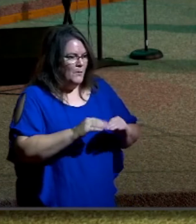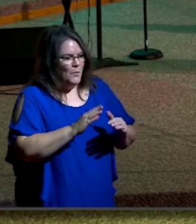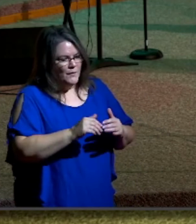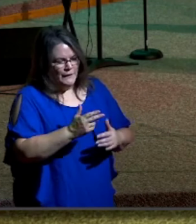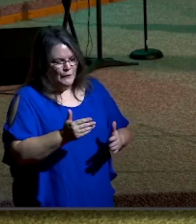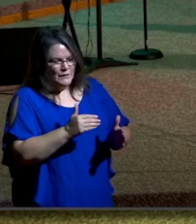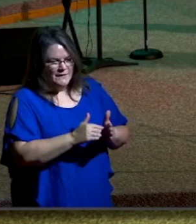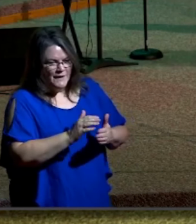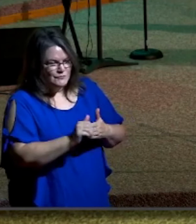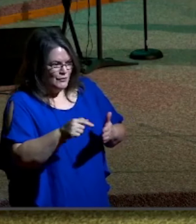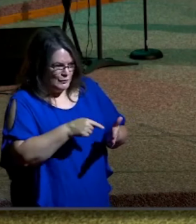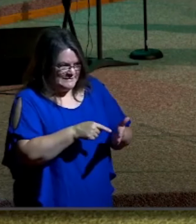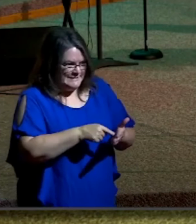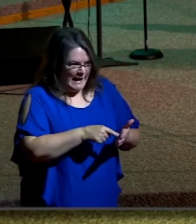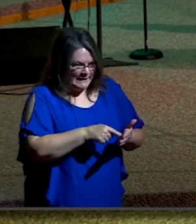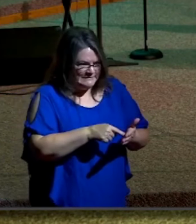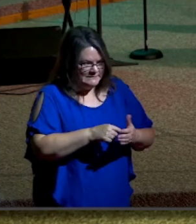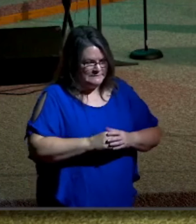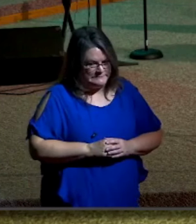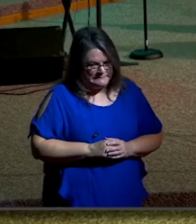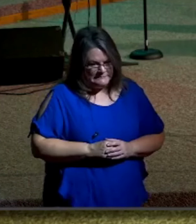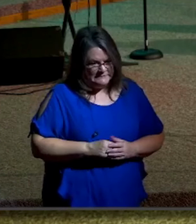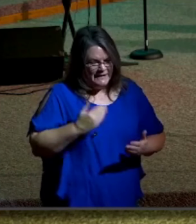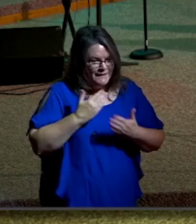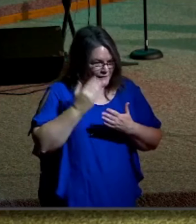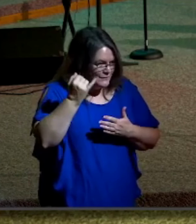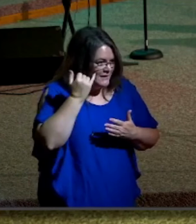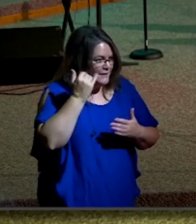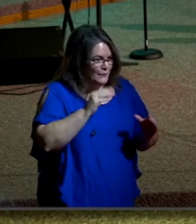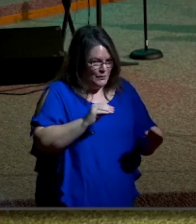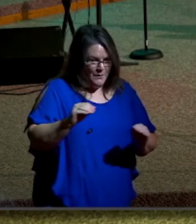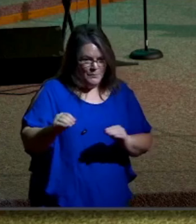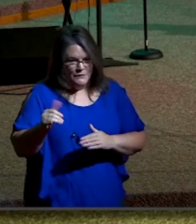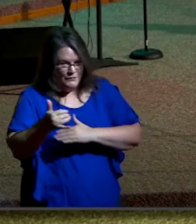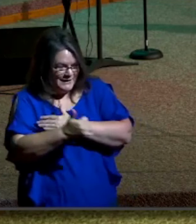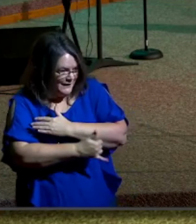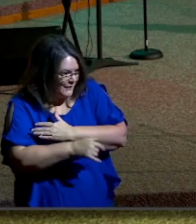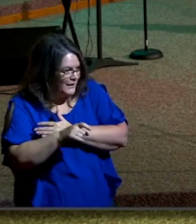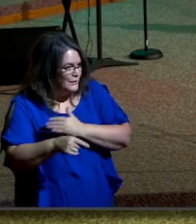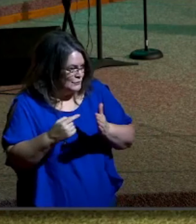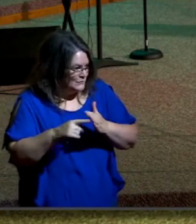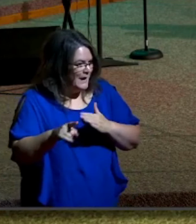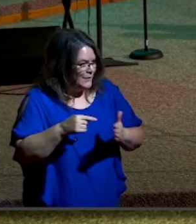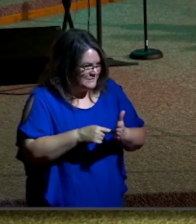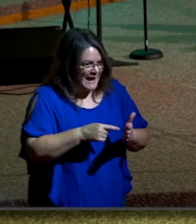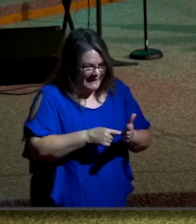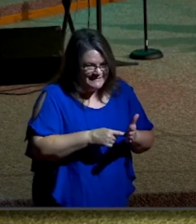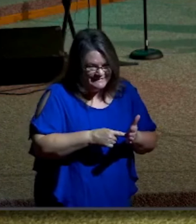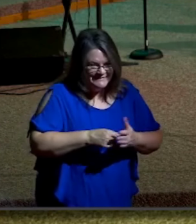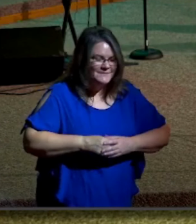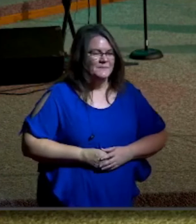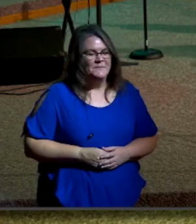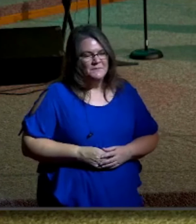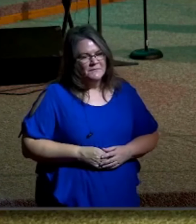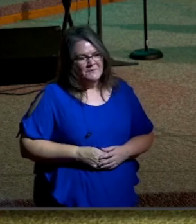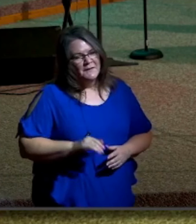debt. Like, that's kind of a good idea. If you're going to move overseas, you should probably pay off your debt. Like, that's pretty